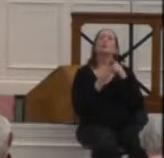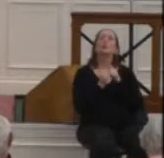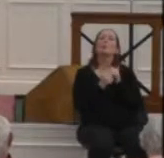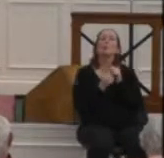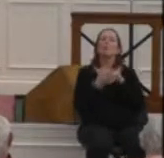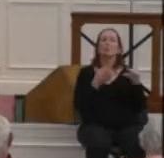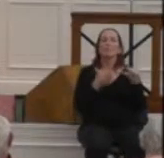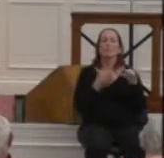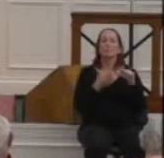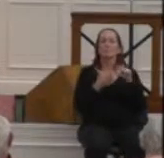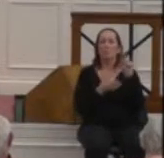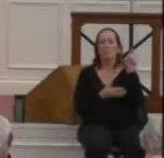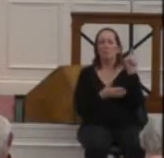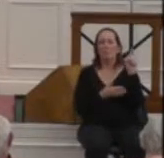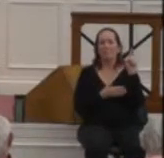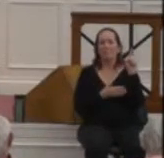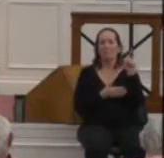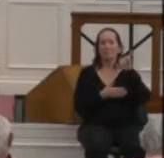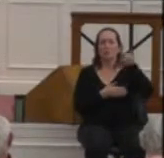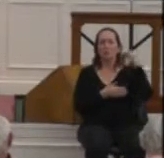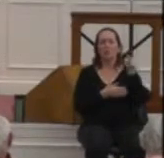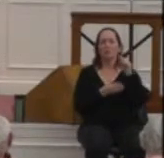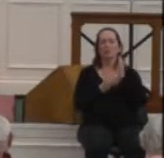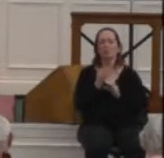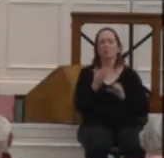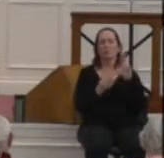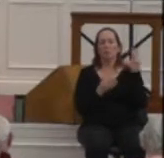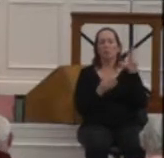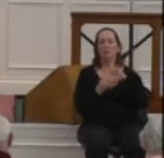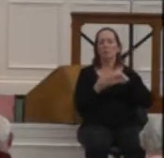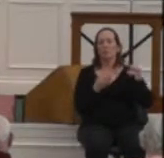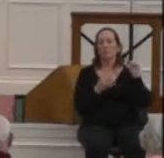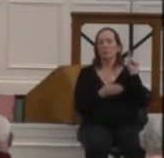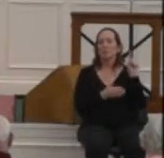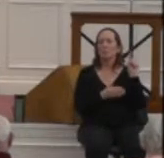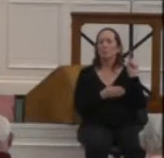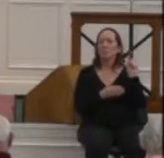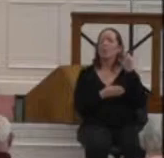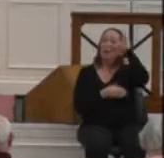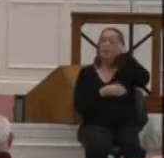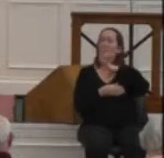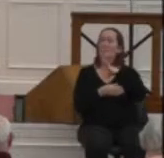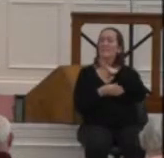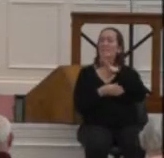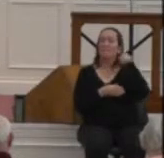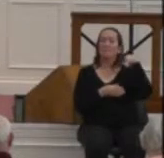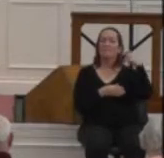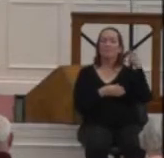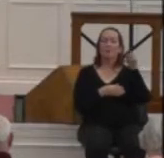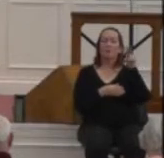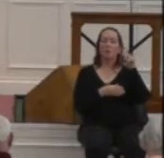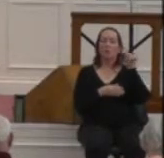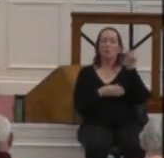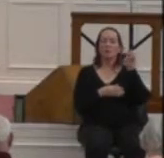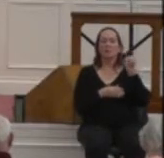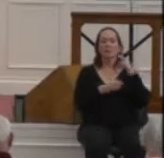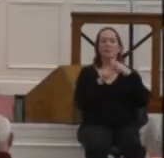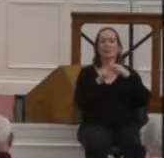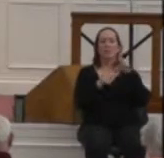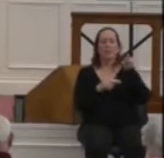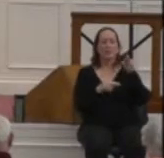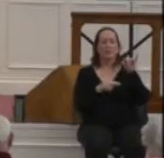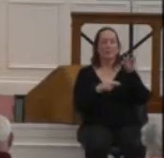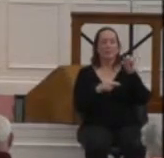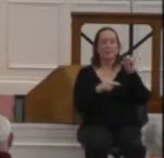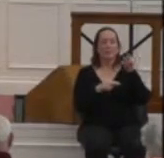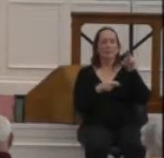verse 1. John chapter 3, verse 1. Now there was a man of the Pharisees named Nicodemus, a ruler